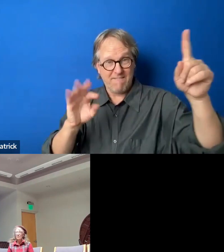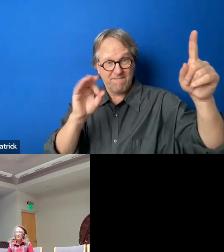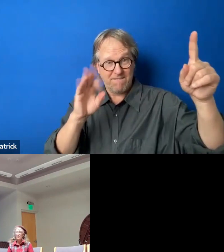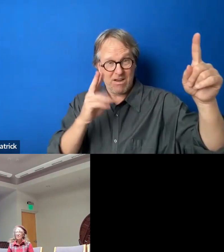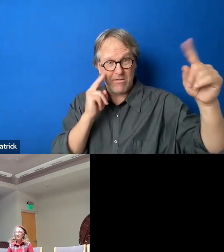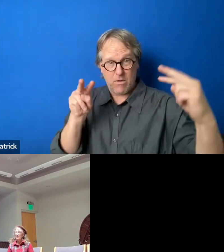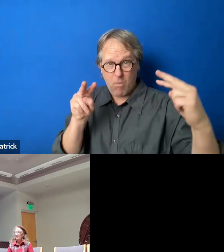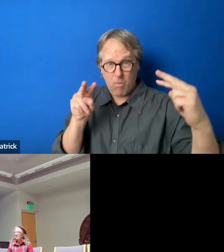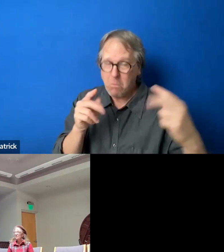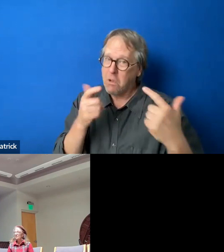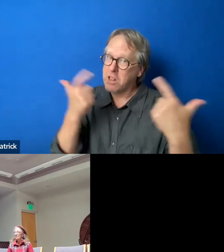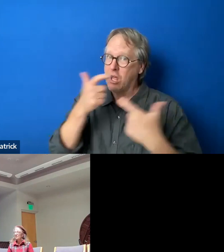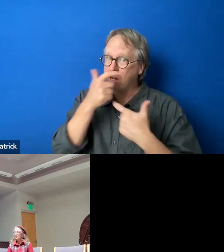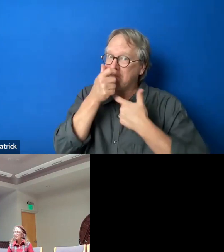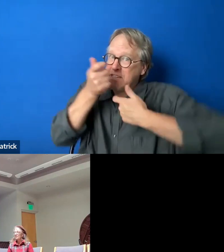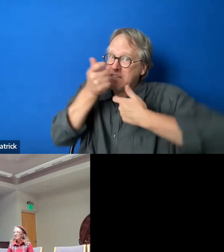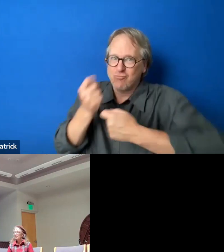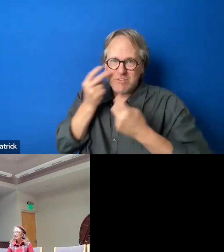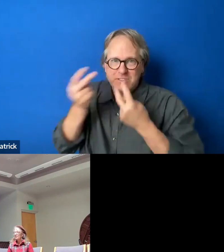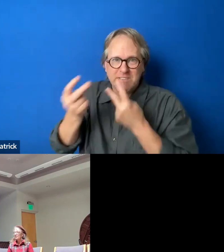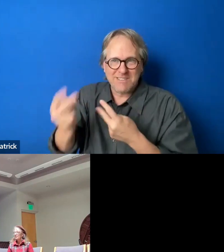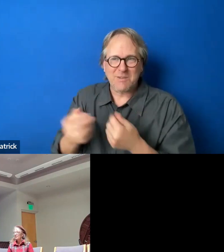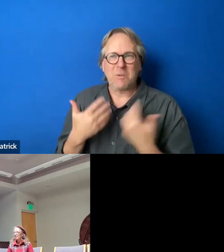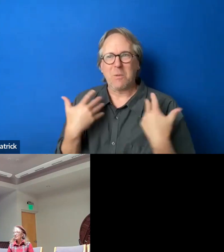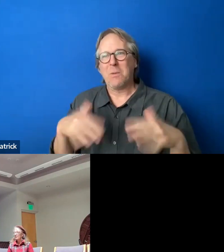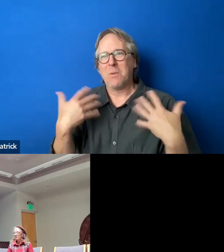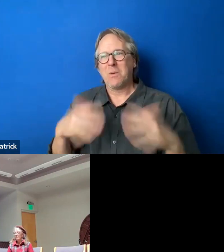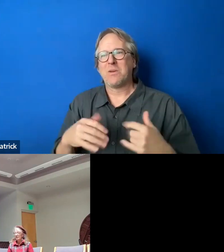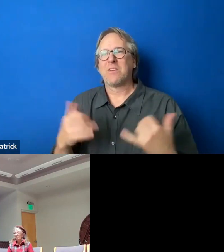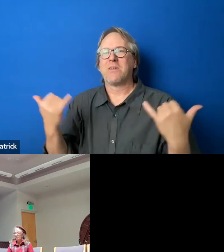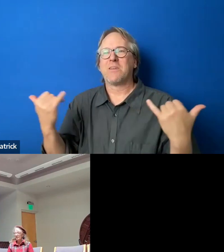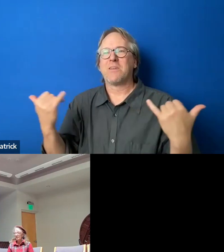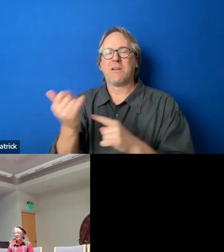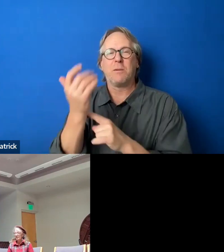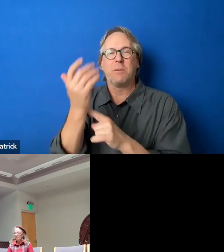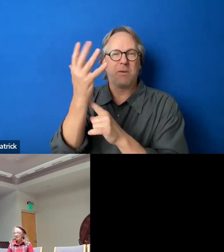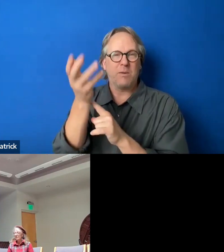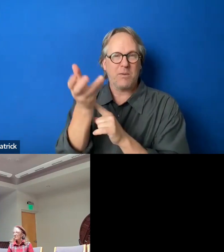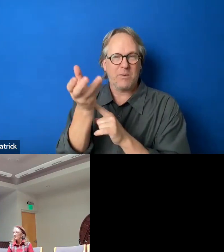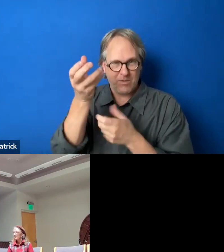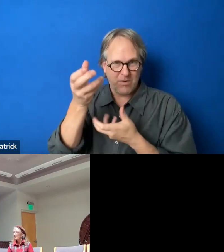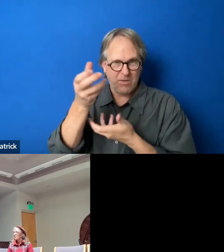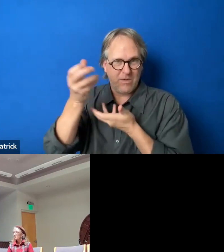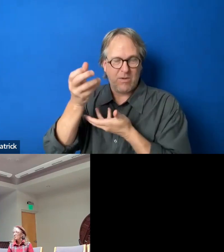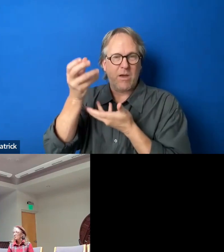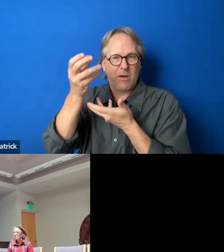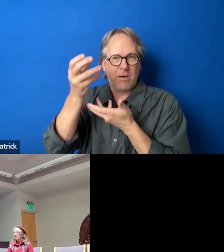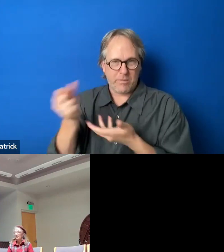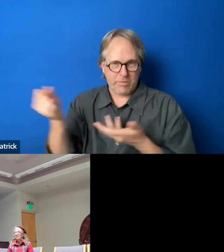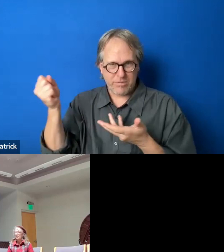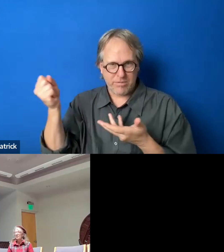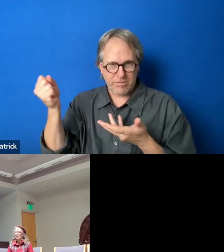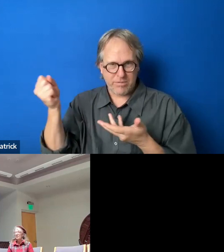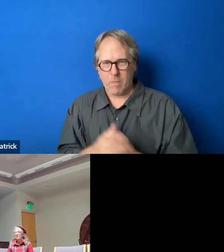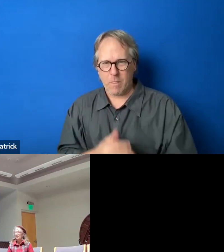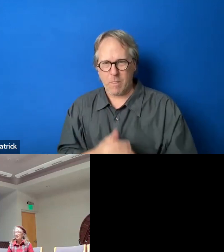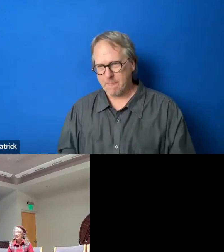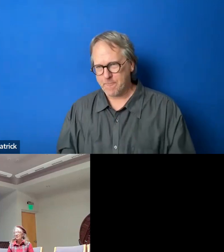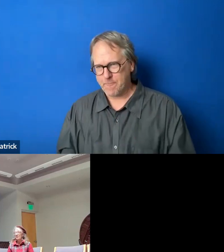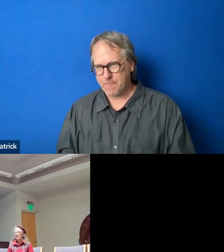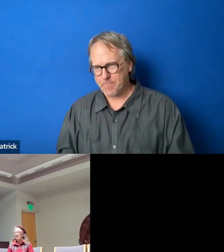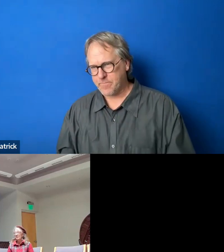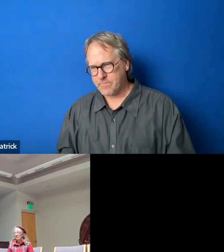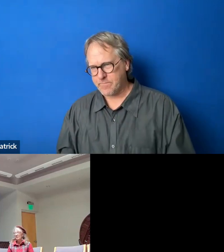we're going to do a chance instant question. But if anyone wants to hang